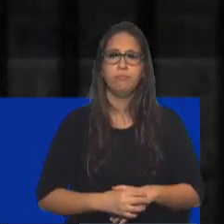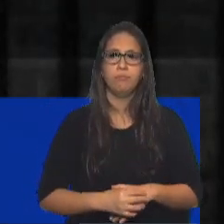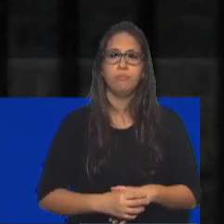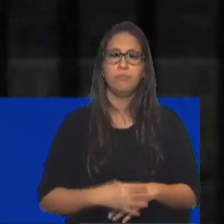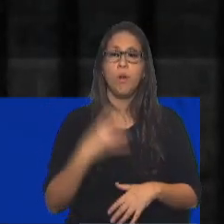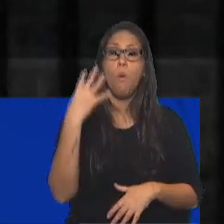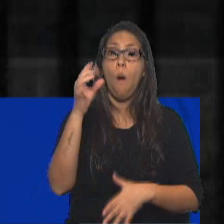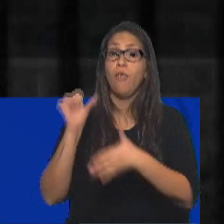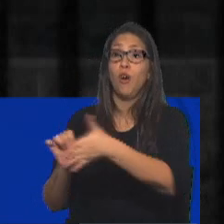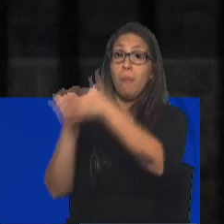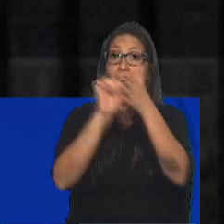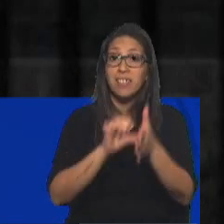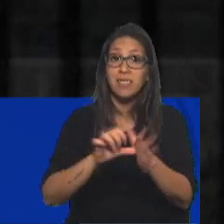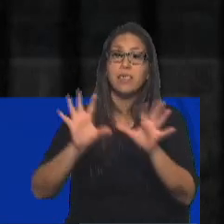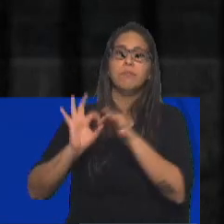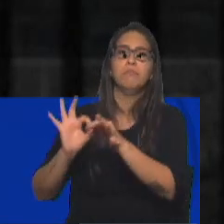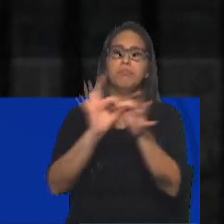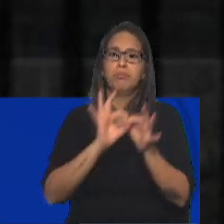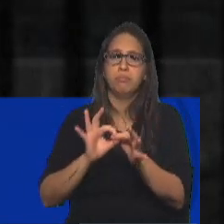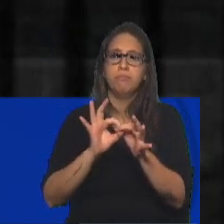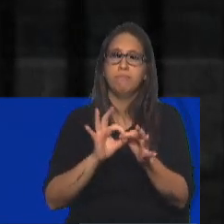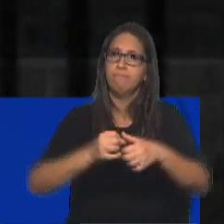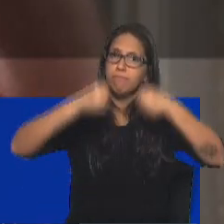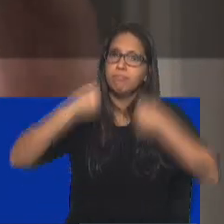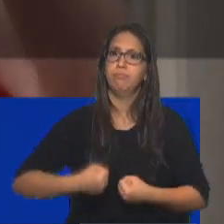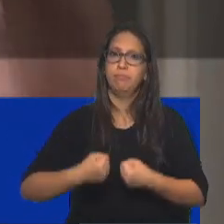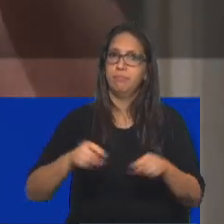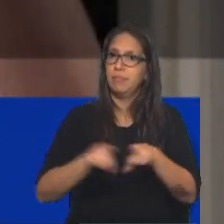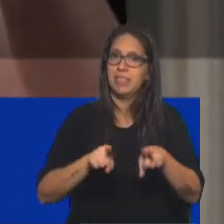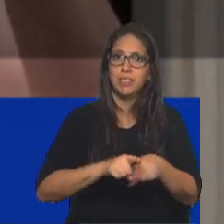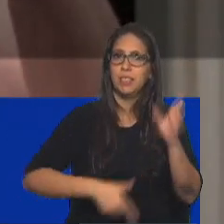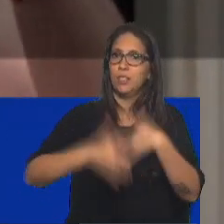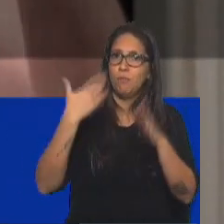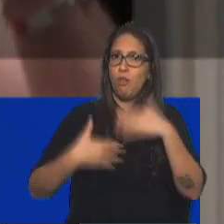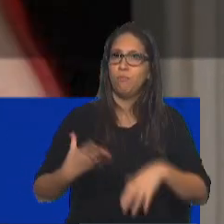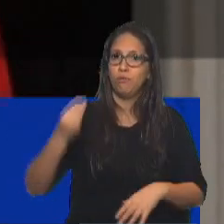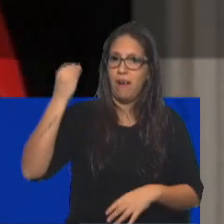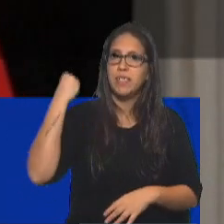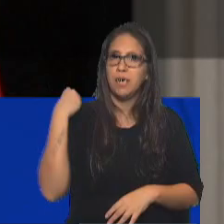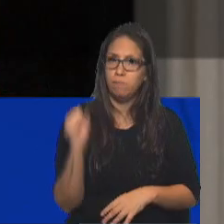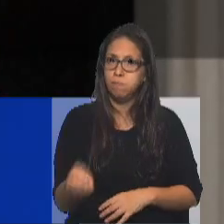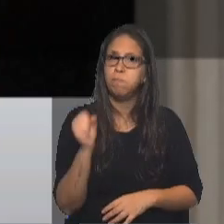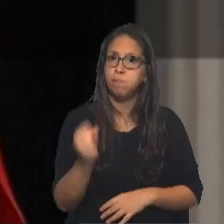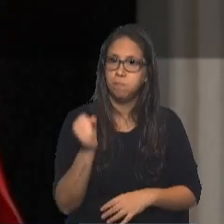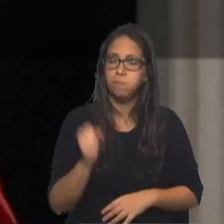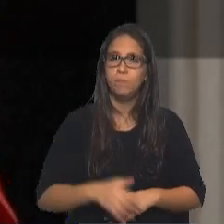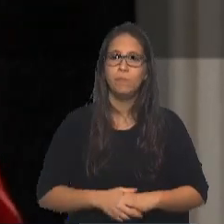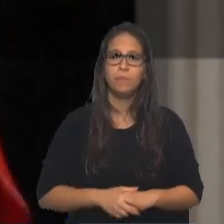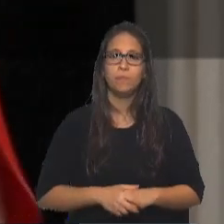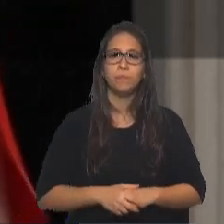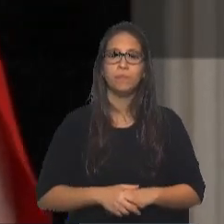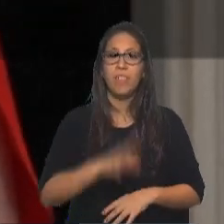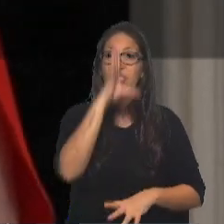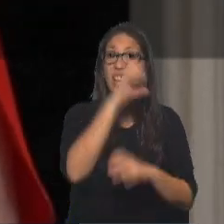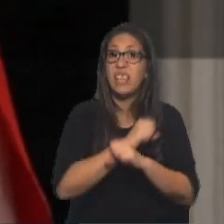standing together again, facing down, as we have so often in our past, the challenges